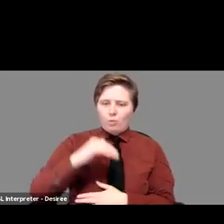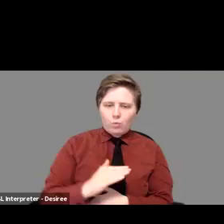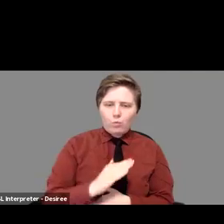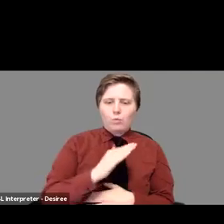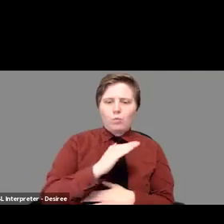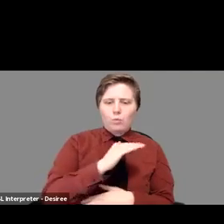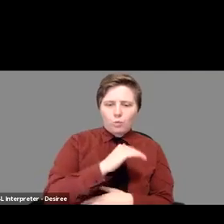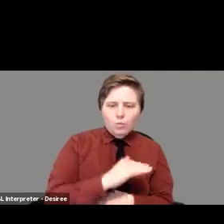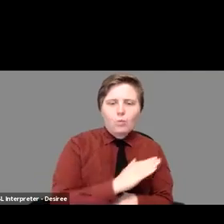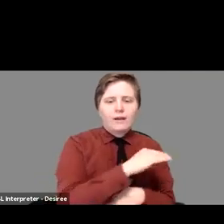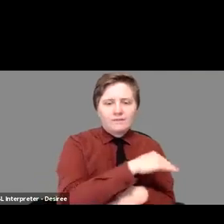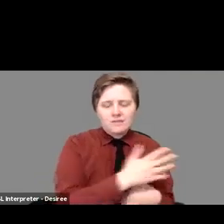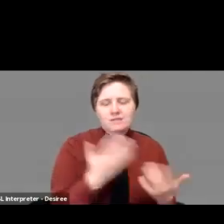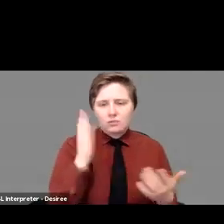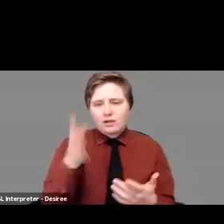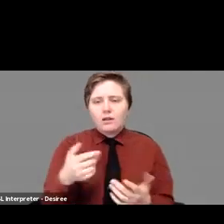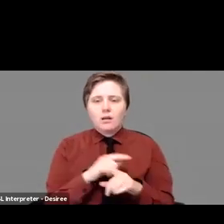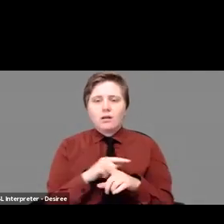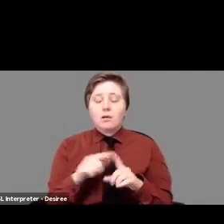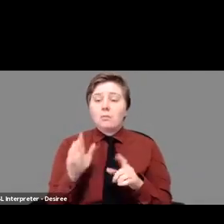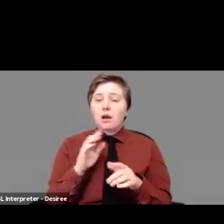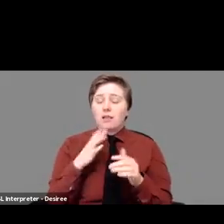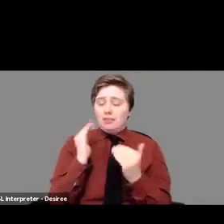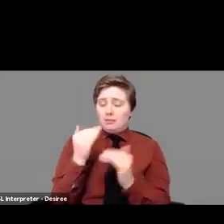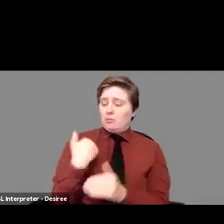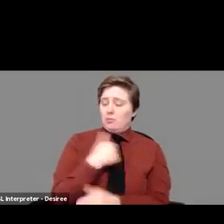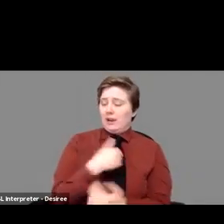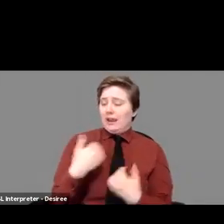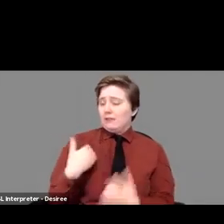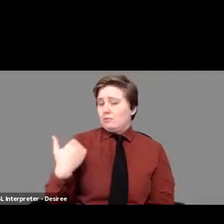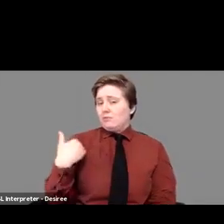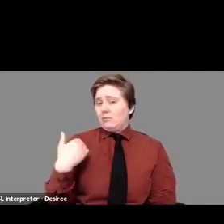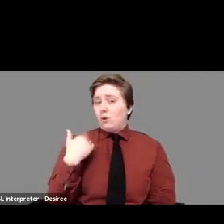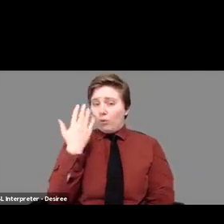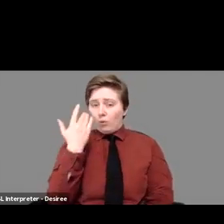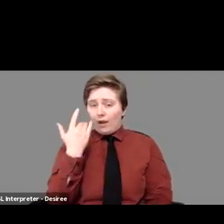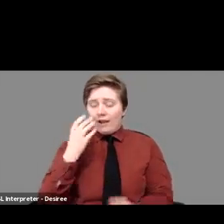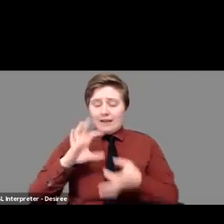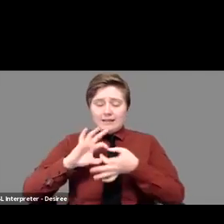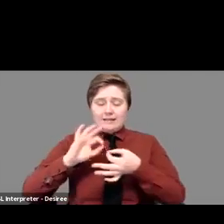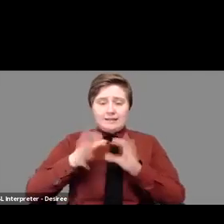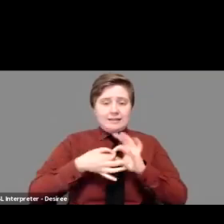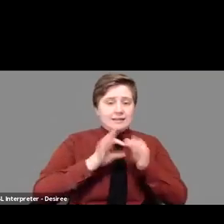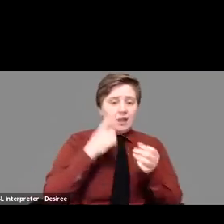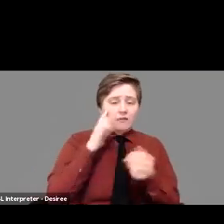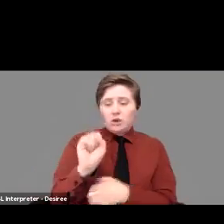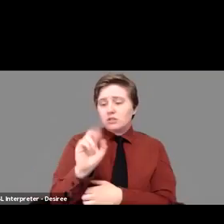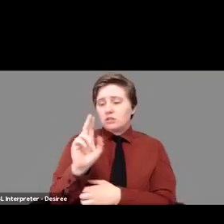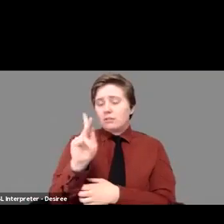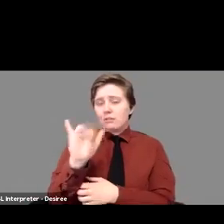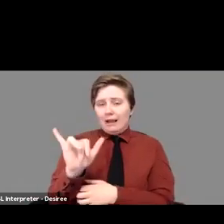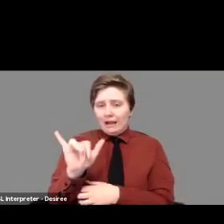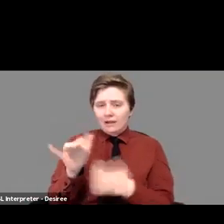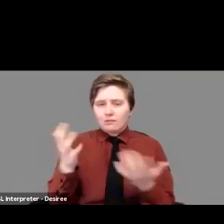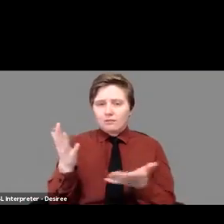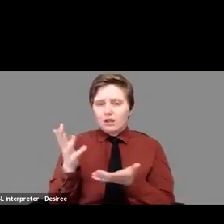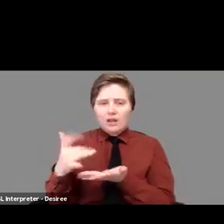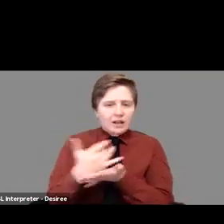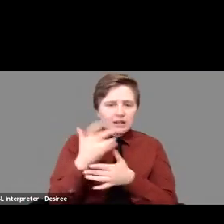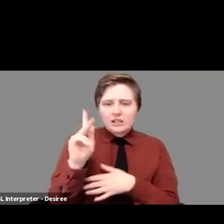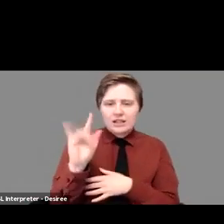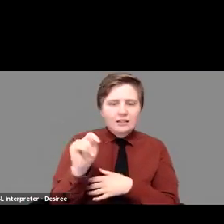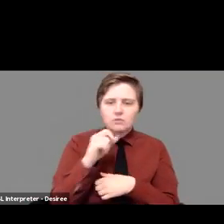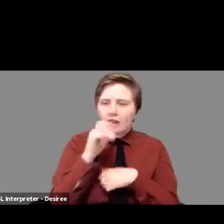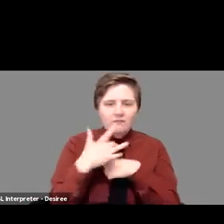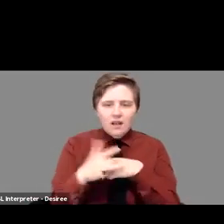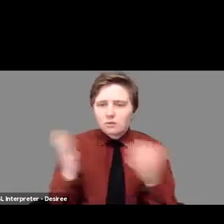the limitations that we had earlier when testing was launched was due to supply chain limitations. Collection kits were just not available.